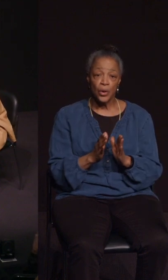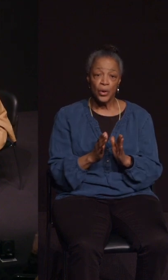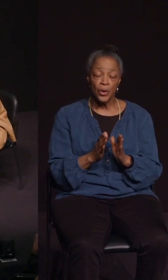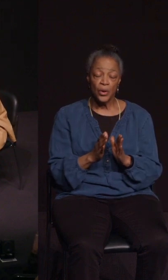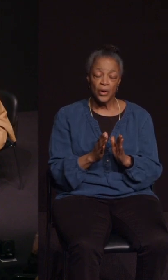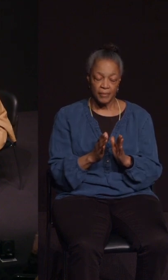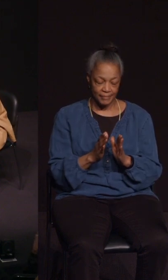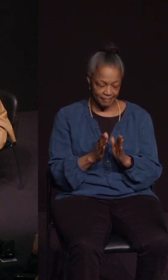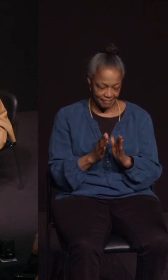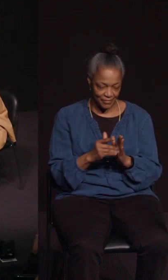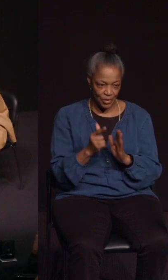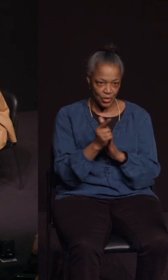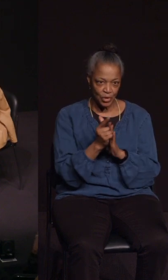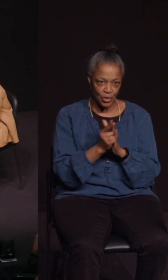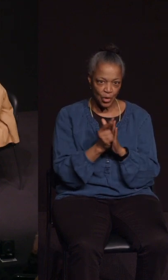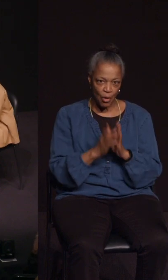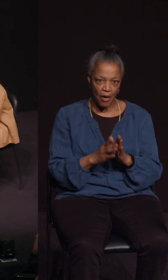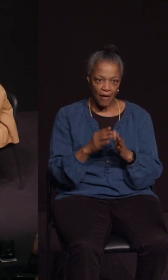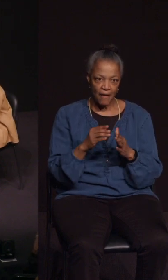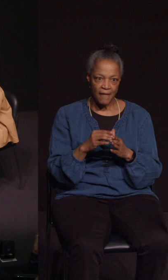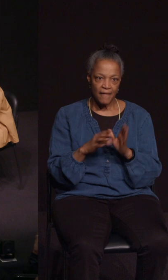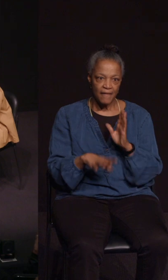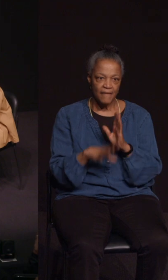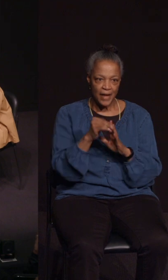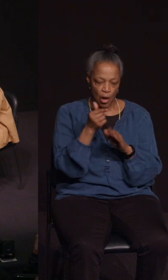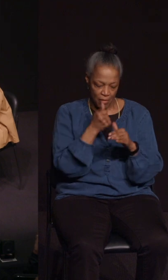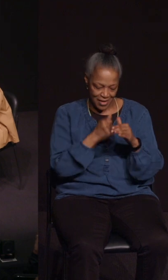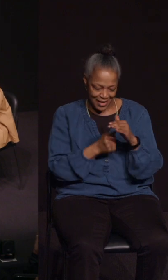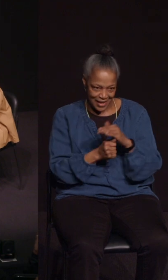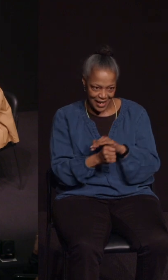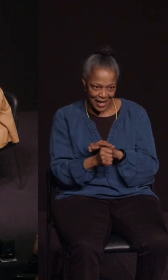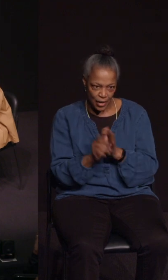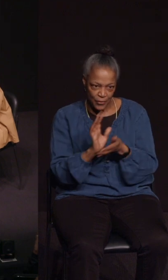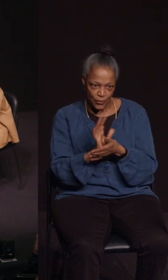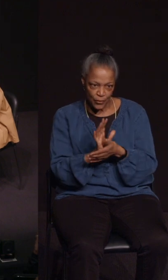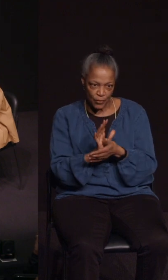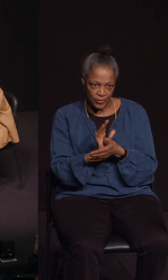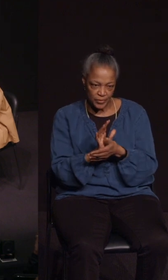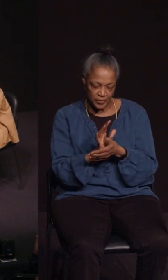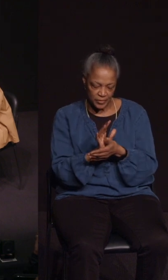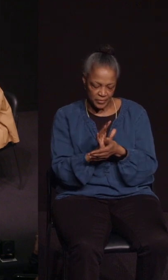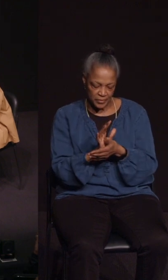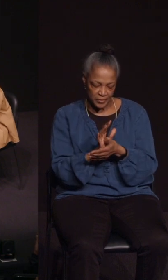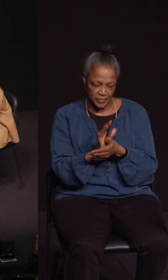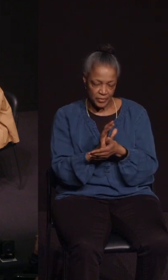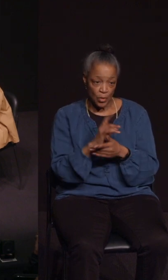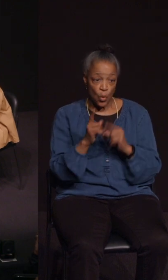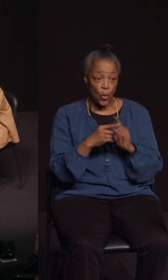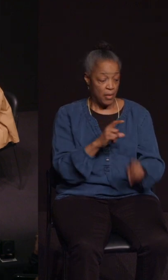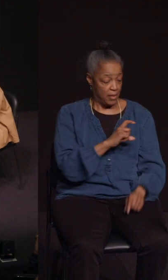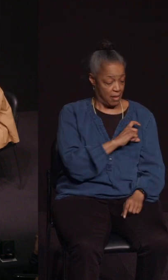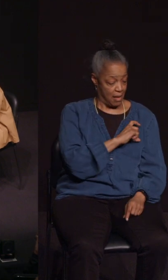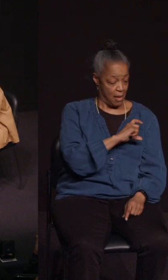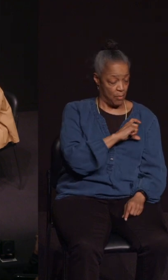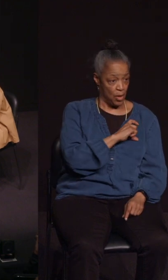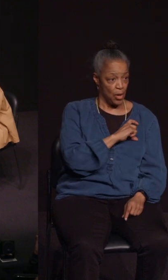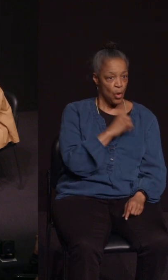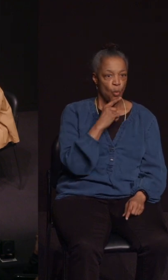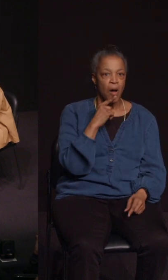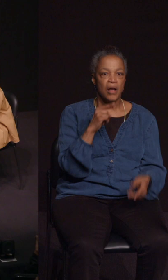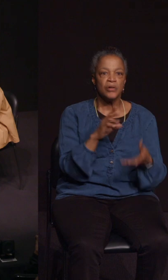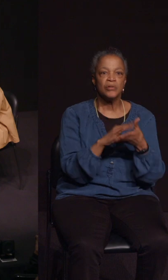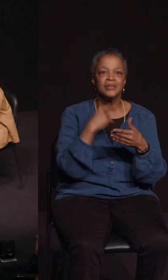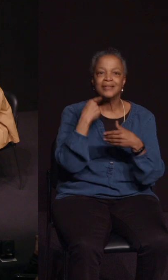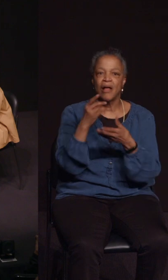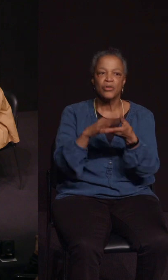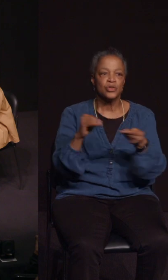actually found footage that was hidden, right? So when the officer wanted to put out the narrative that